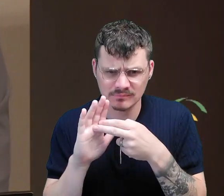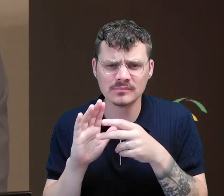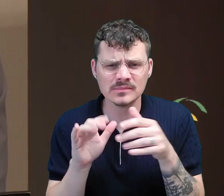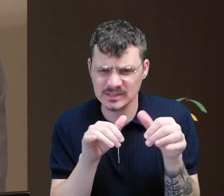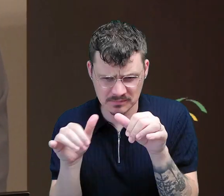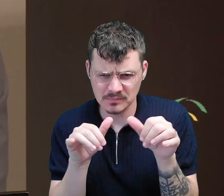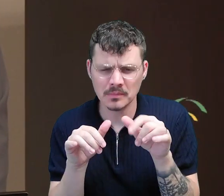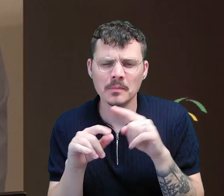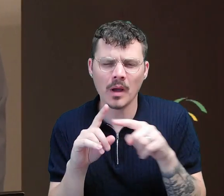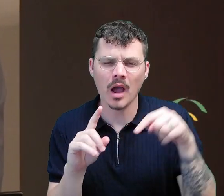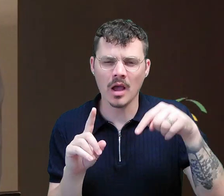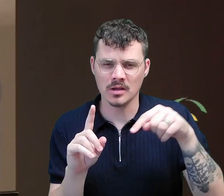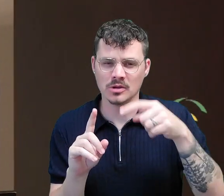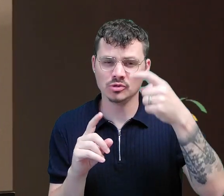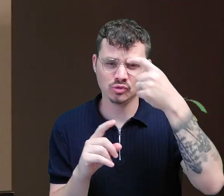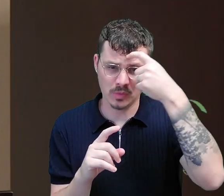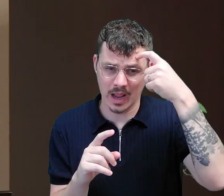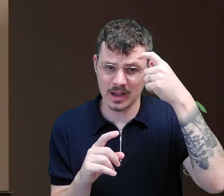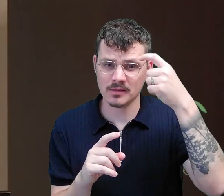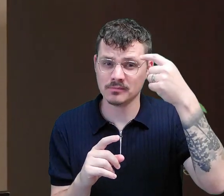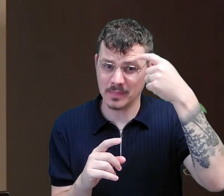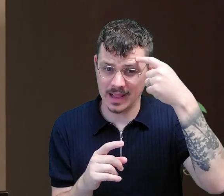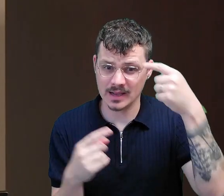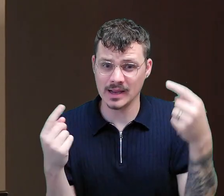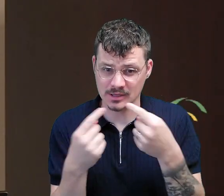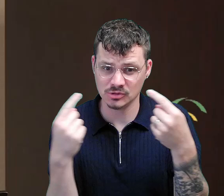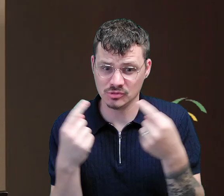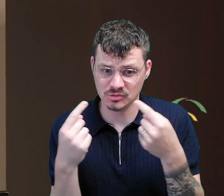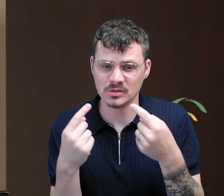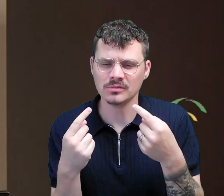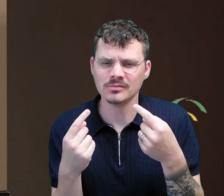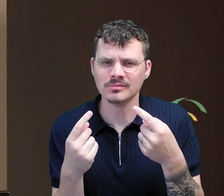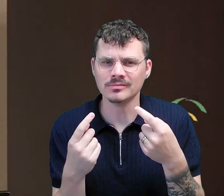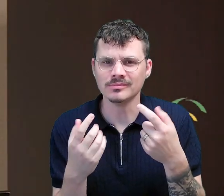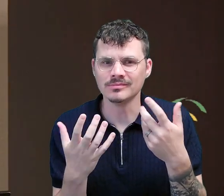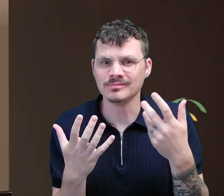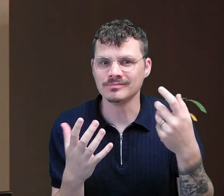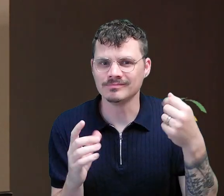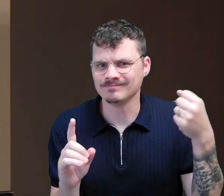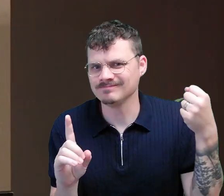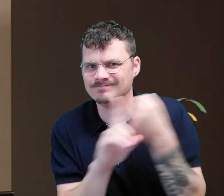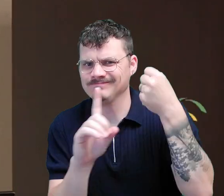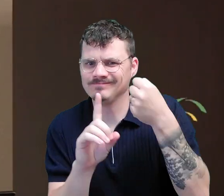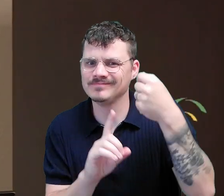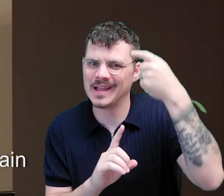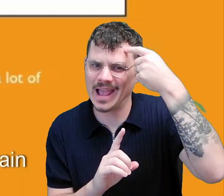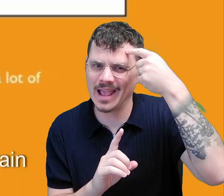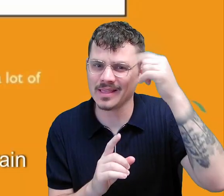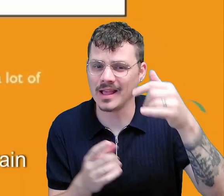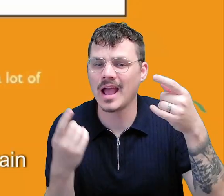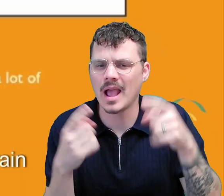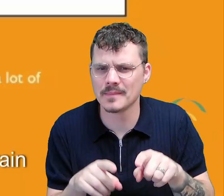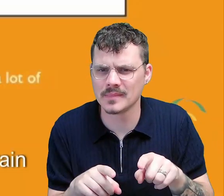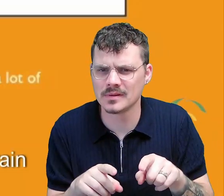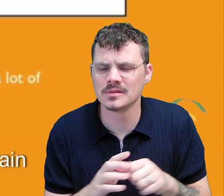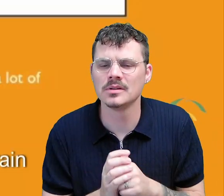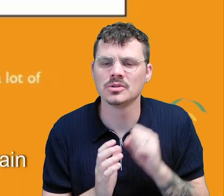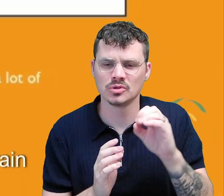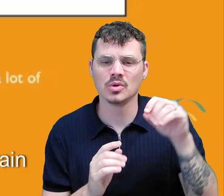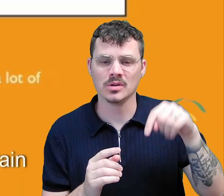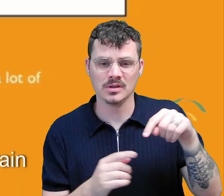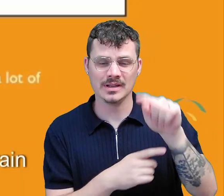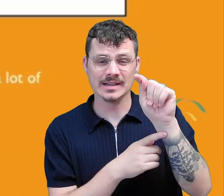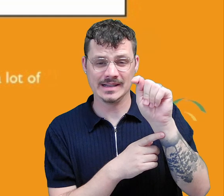is specifically defined as a hard knock on the head. One of the things